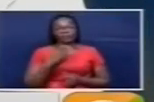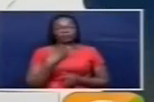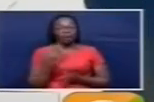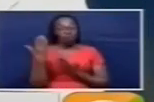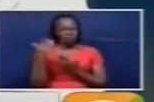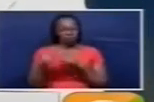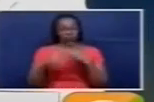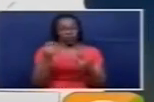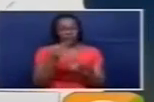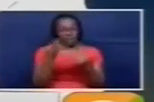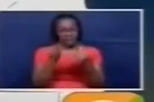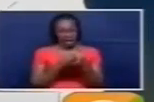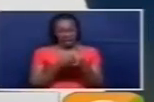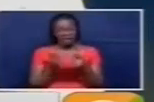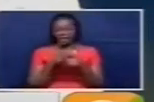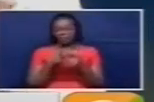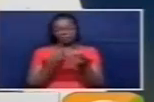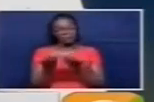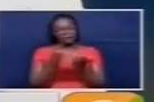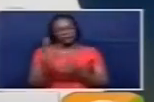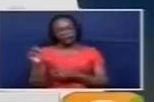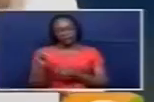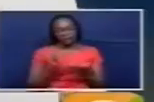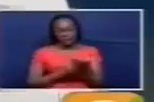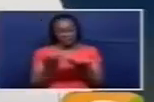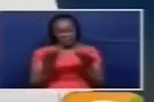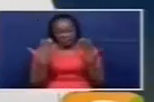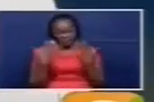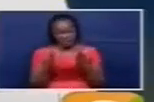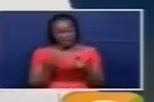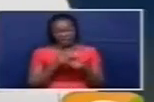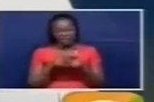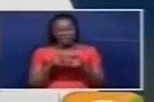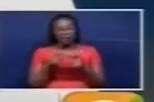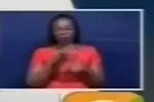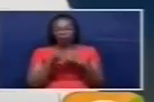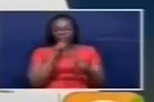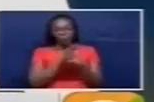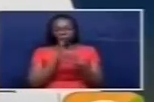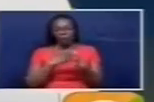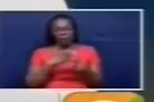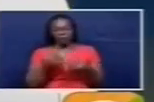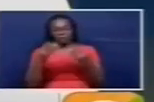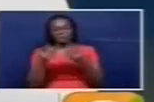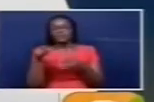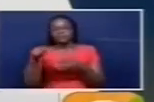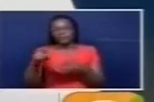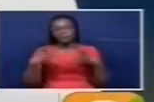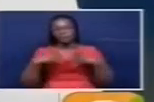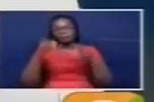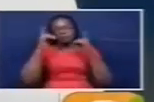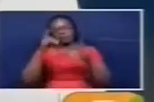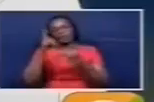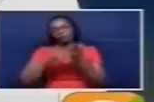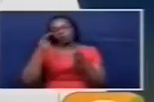they elect me, then I serve them. Mm-hmm. And after serving them and delivering what I've promised to do, then they can decide what next for me. Mm-hmm. But for now,